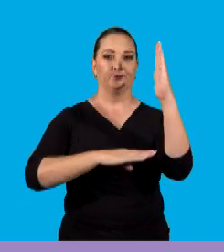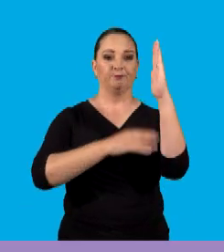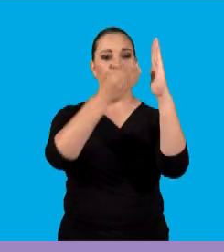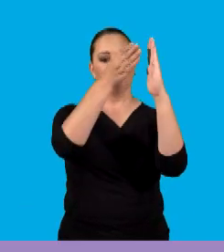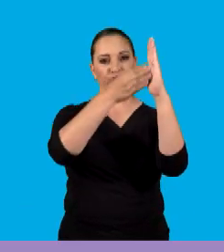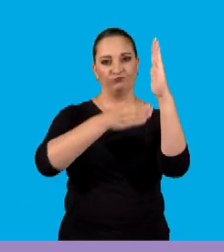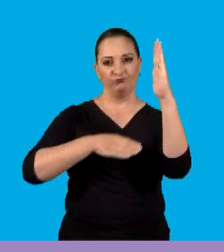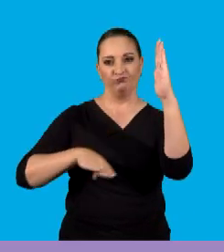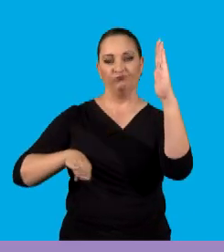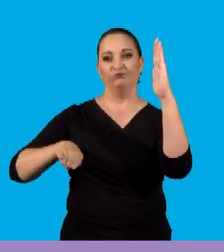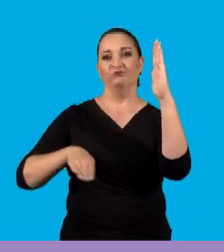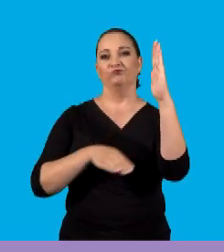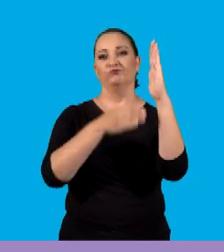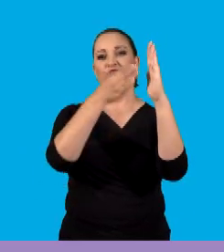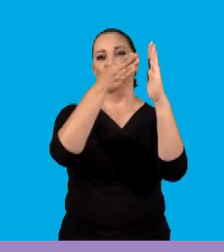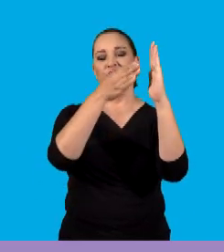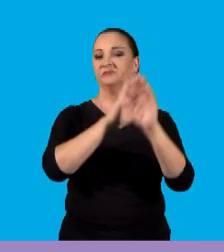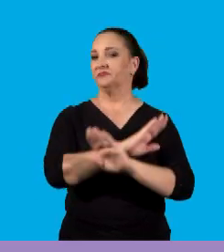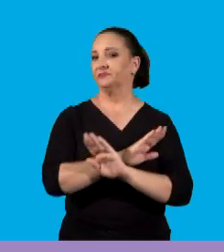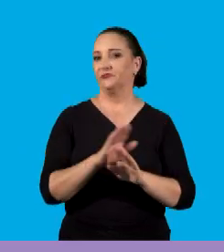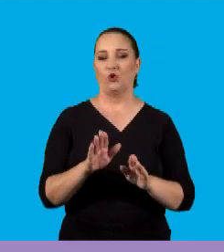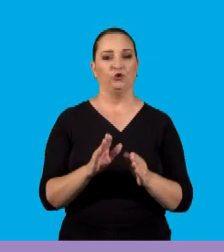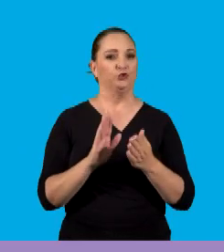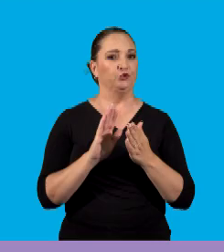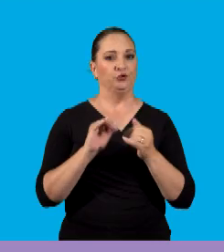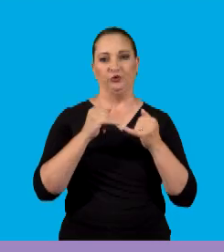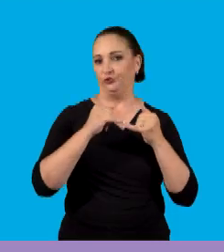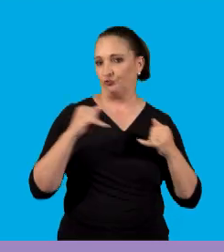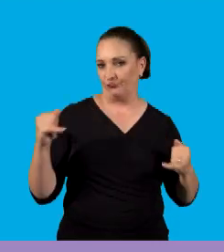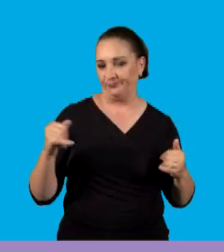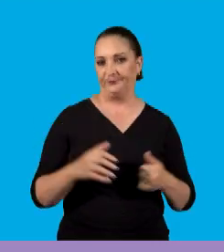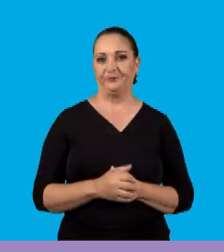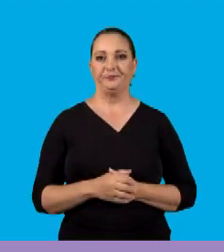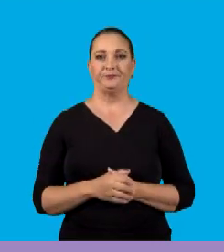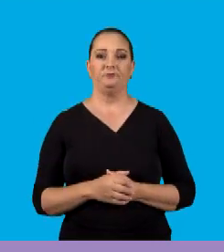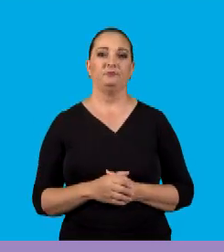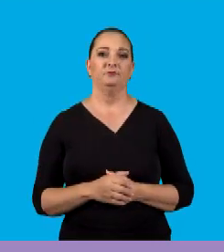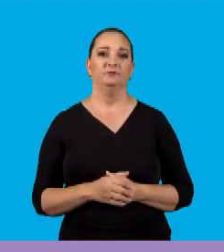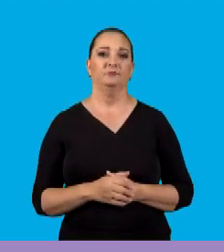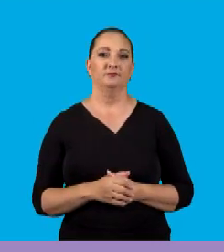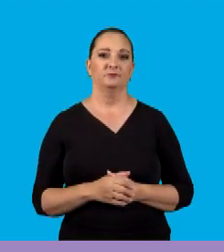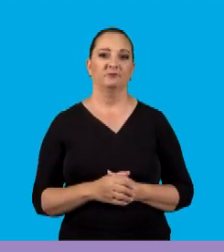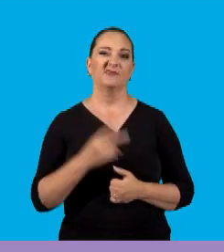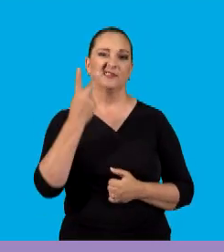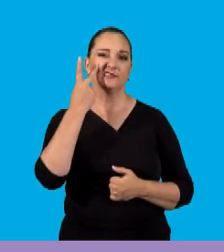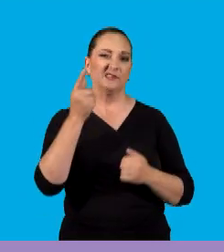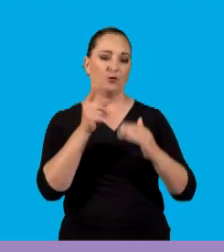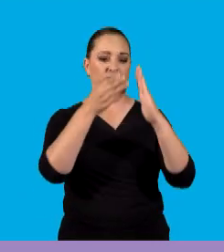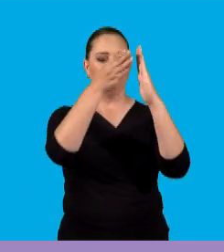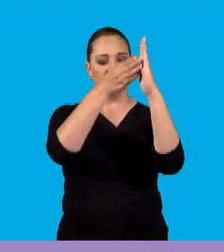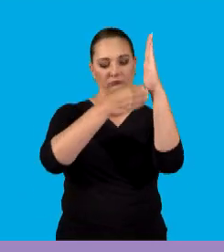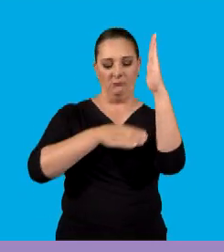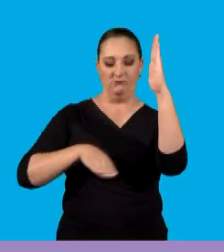The following graph there that has been given is also a non-linear graph because it is not straight. As we can see there,